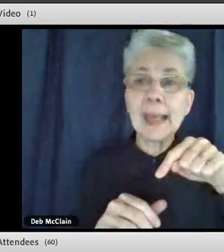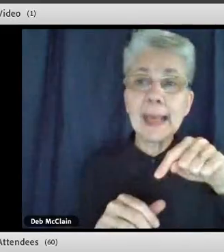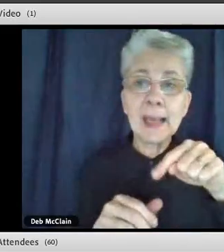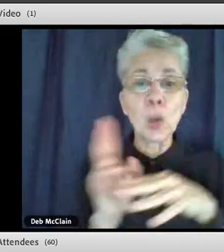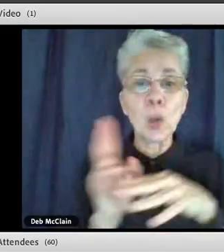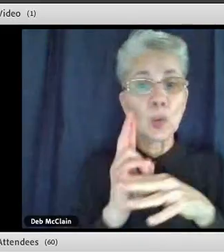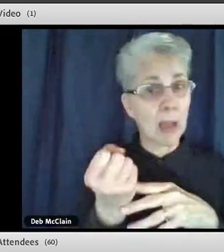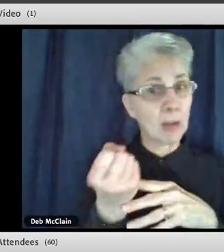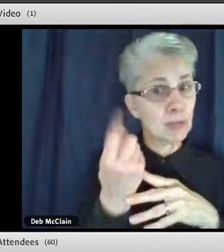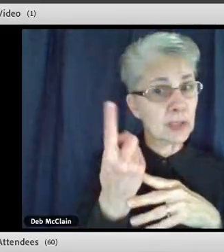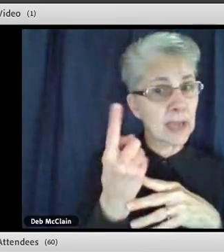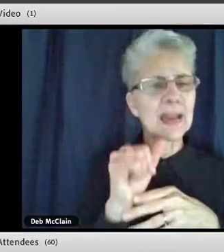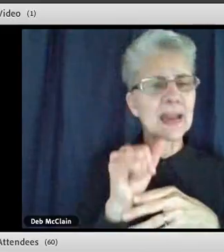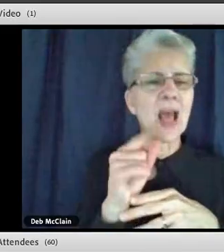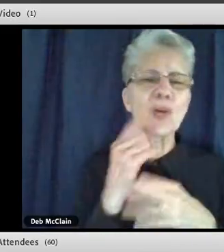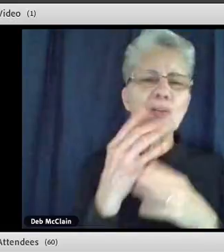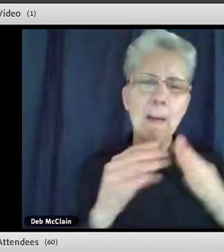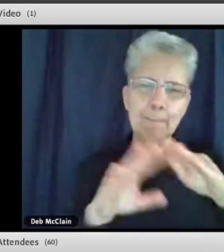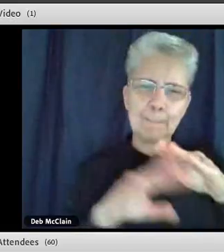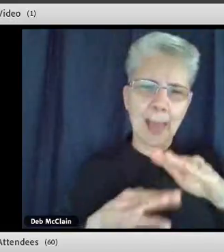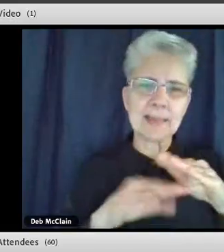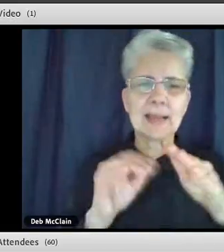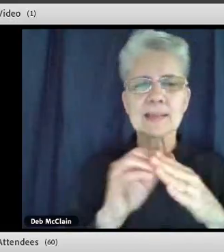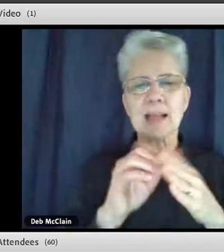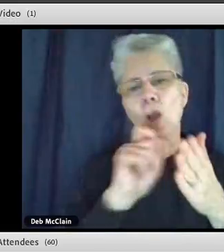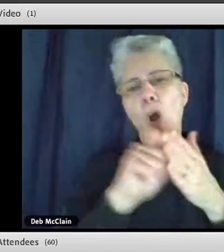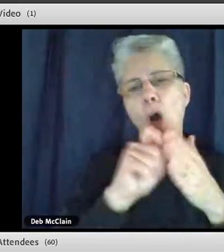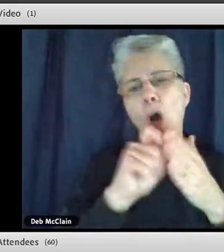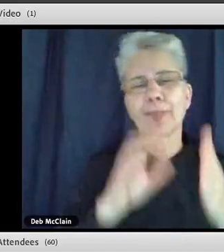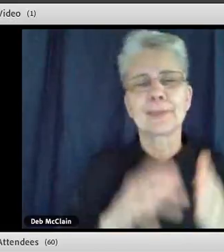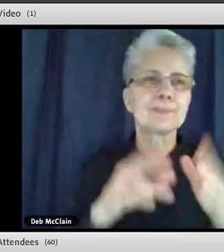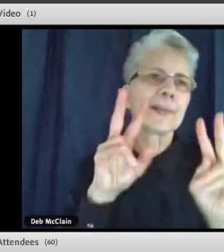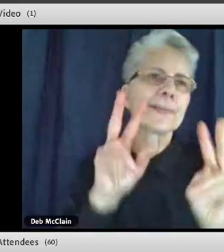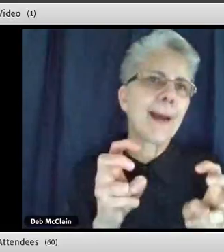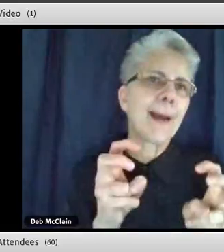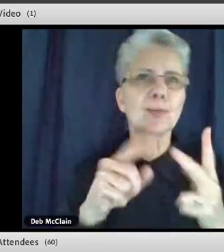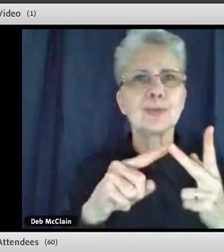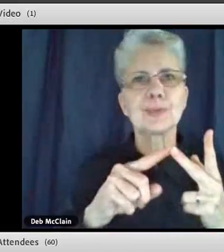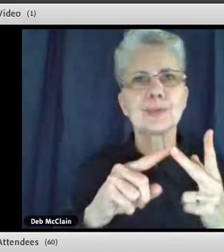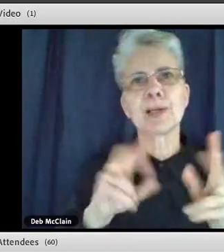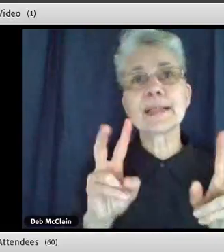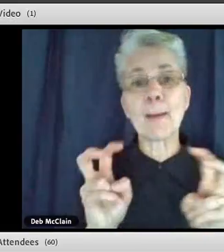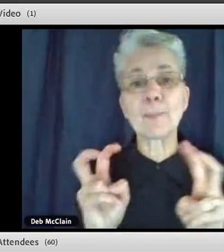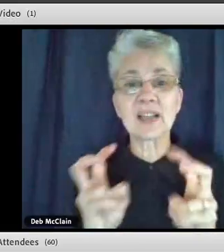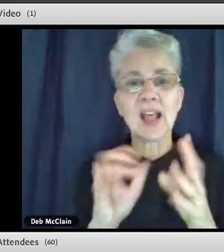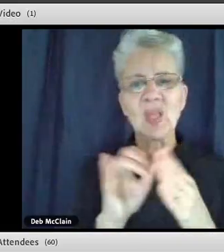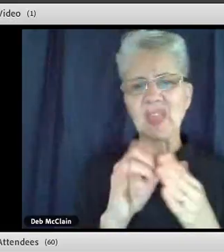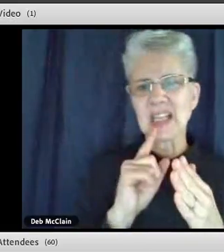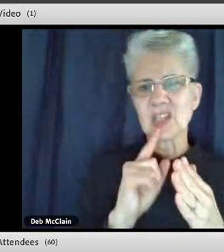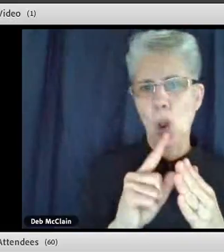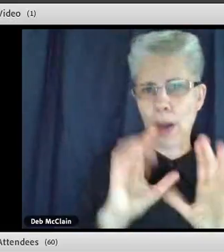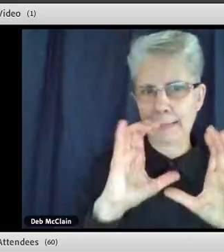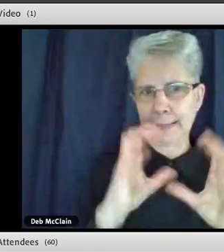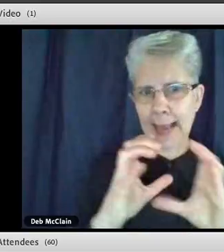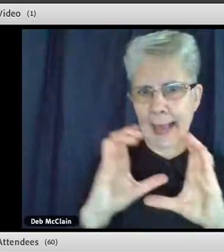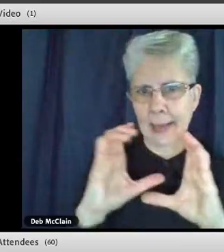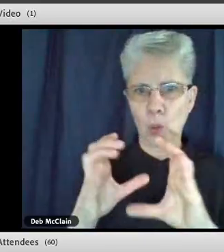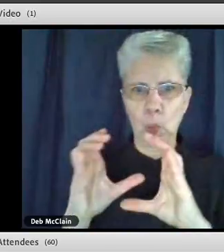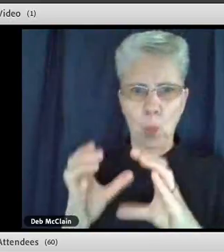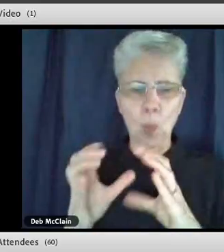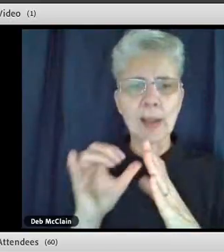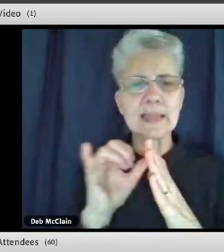understand. And usually there's some basics here, like author, title, subject. Okay, these are categories that have